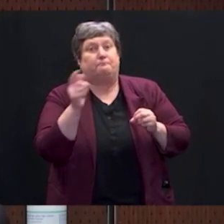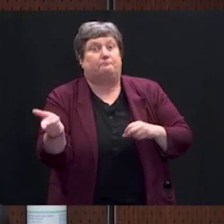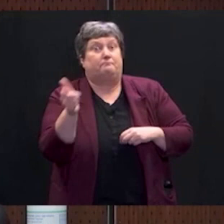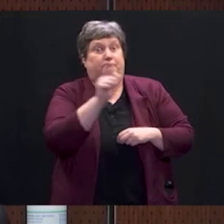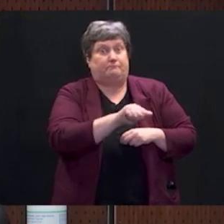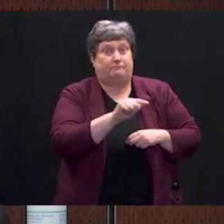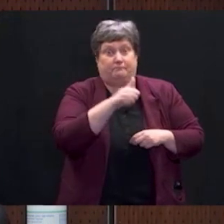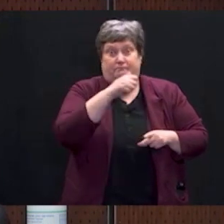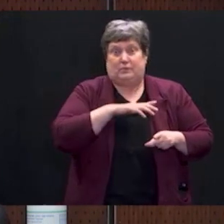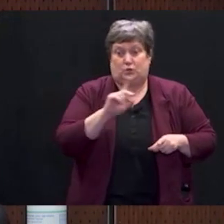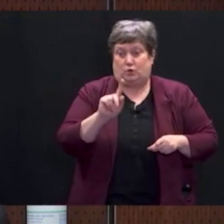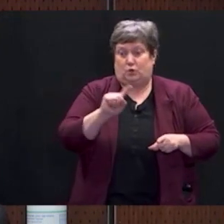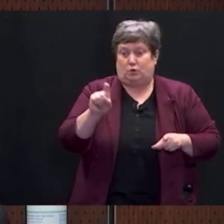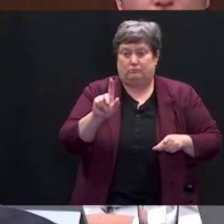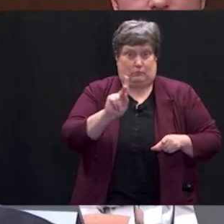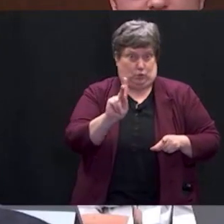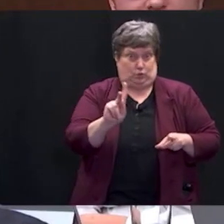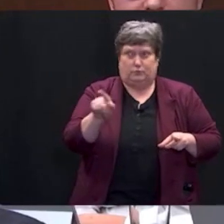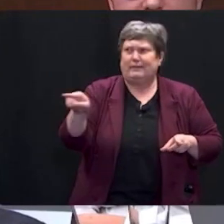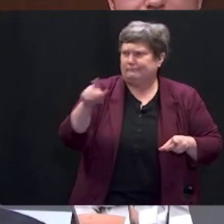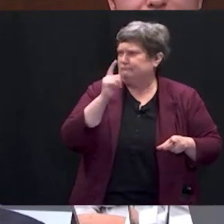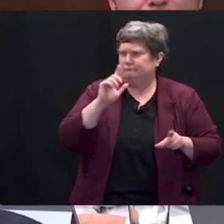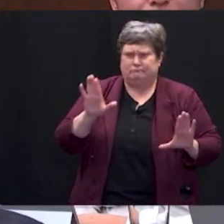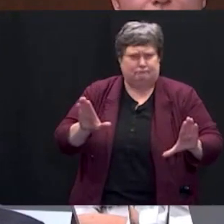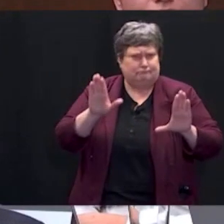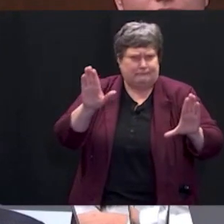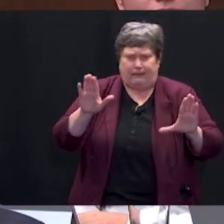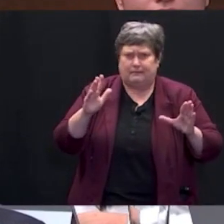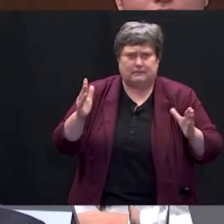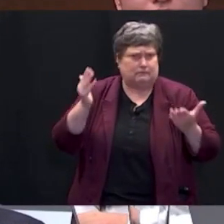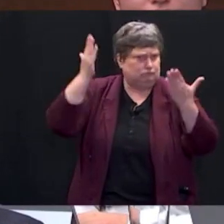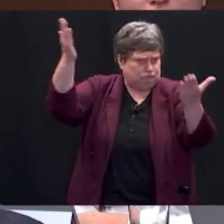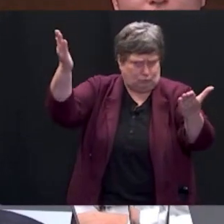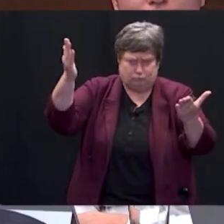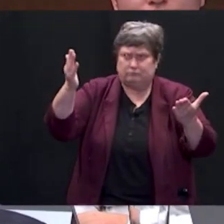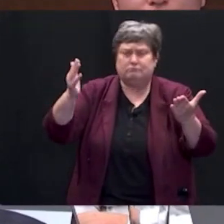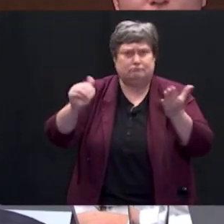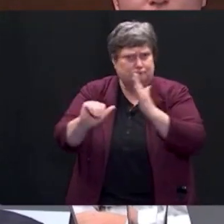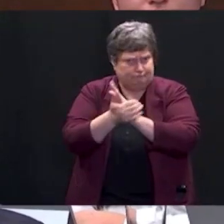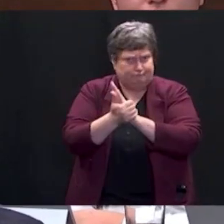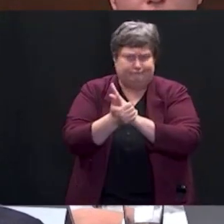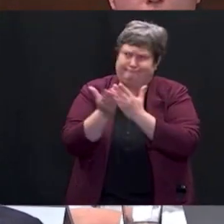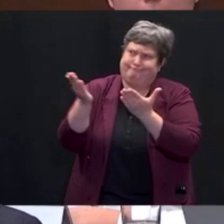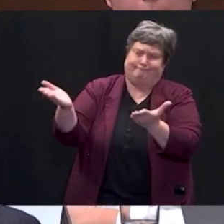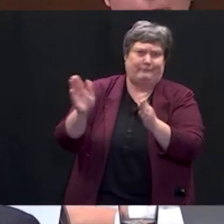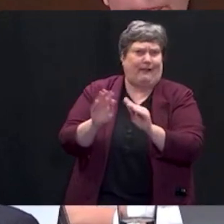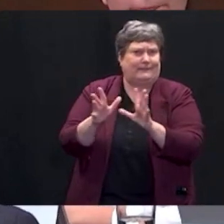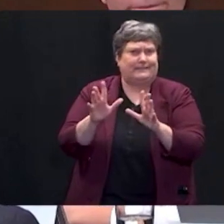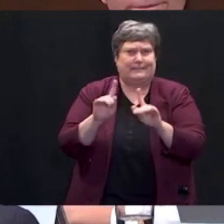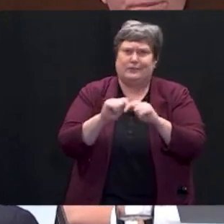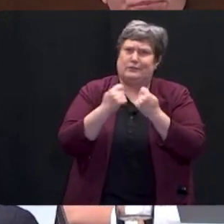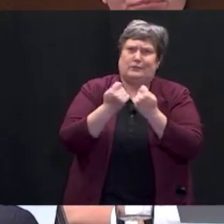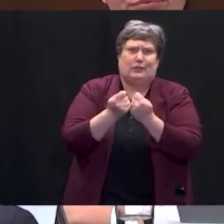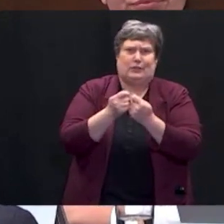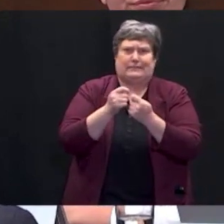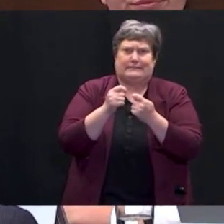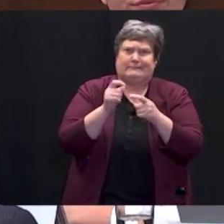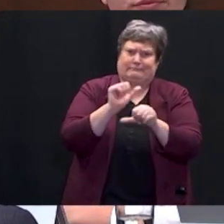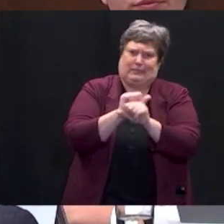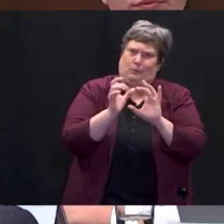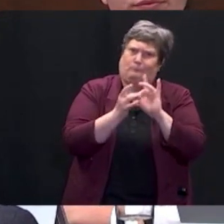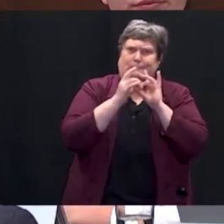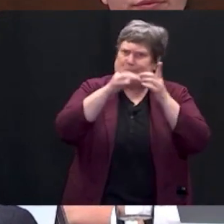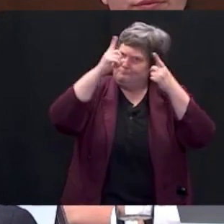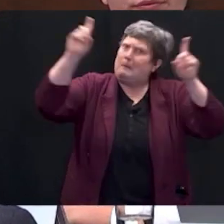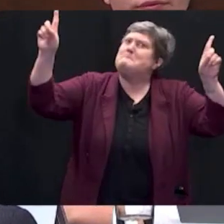again, another excellent amendment suggested by my colleague. Goes to show teamwork makes the dream work. I